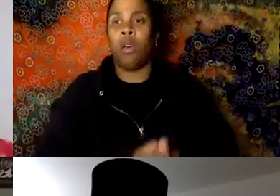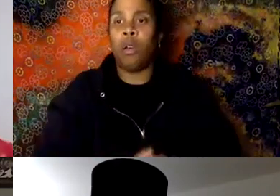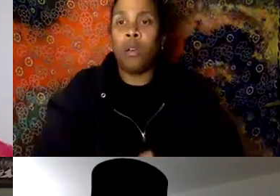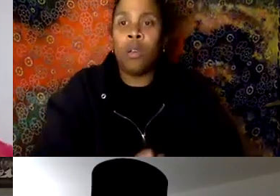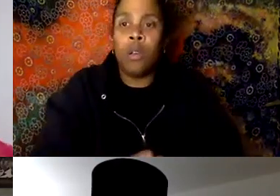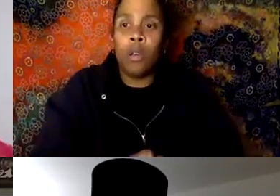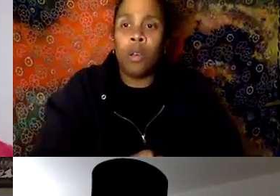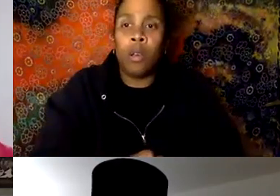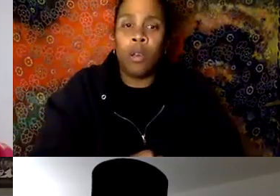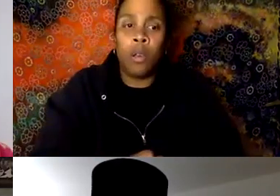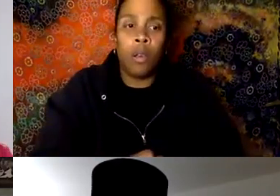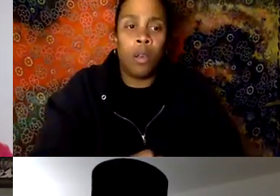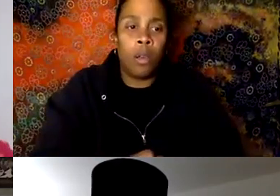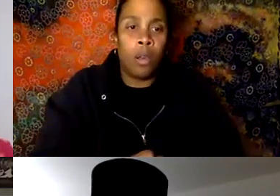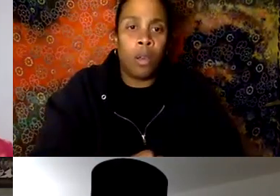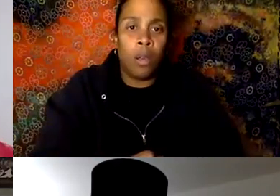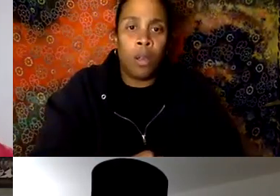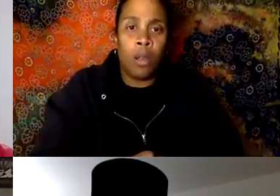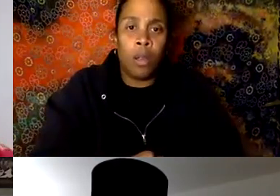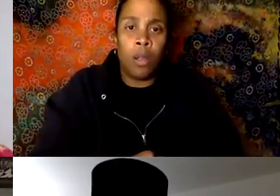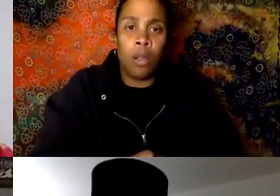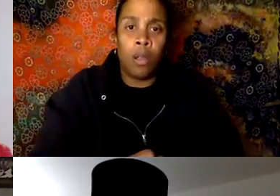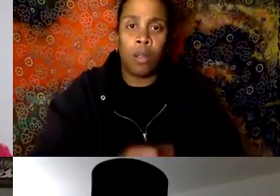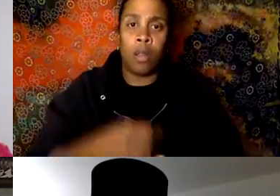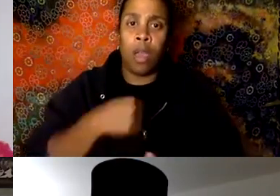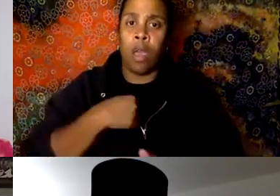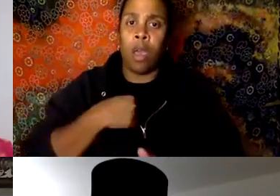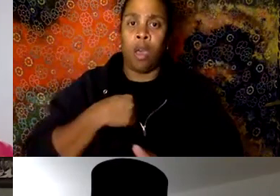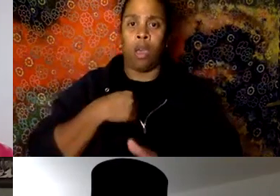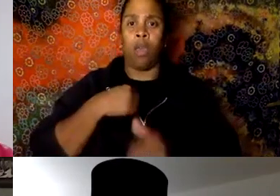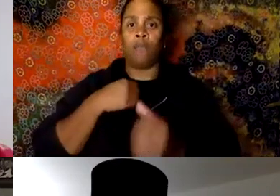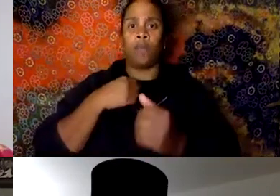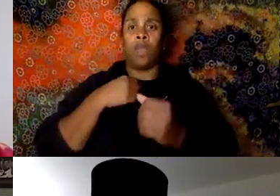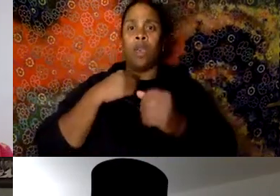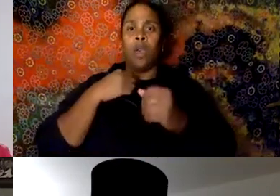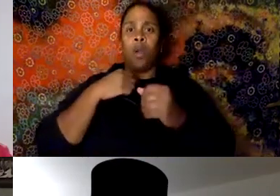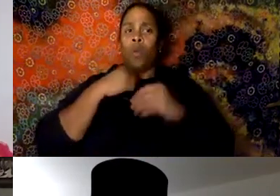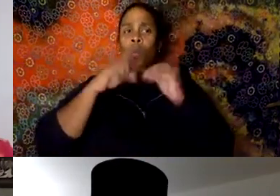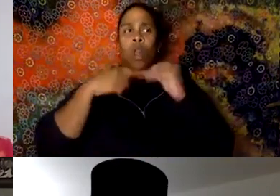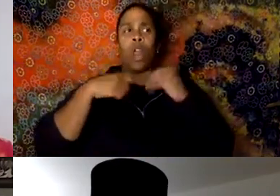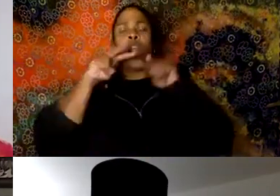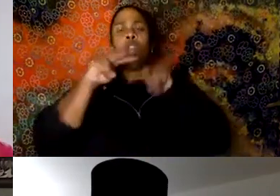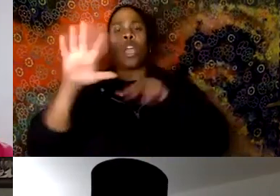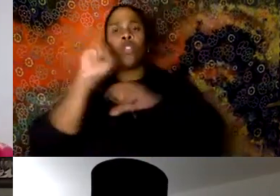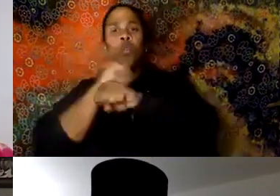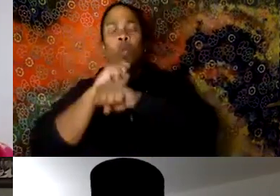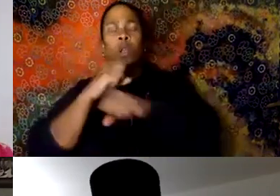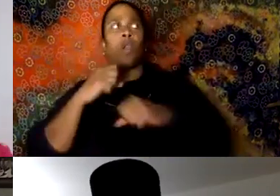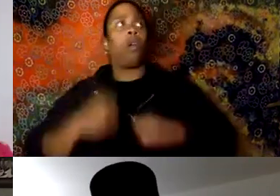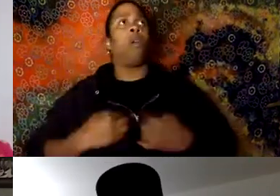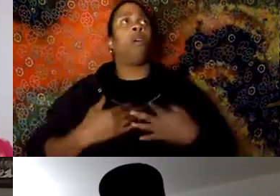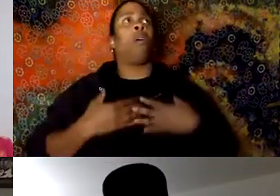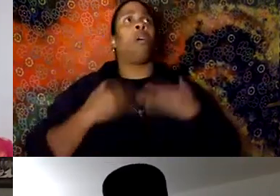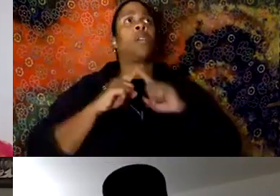Yeah, so Amanda, I have like all these amazing feelings looking at your work as you do it and after you do it. And so, yeah.